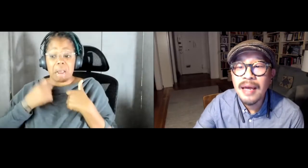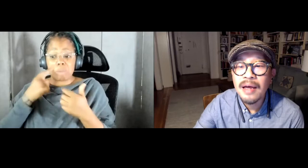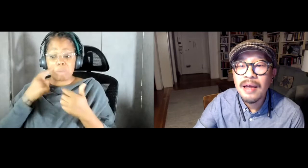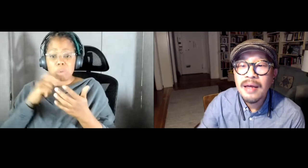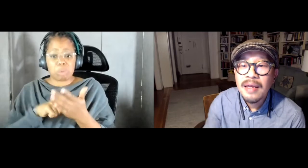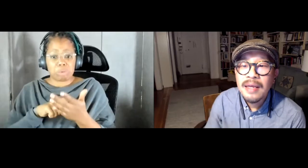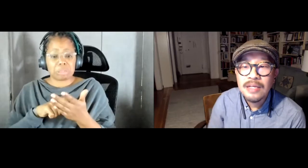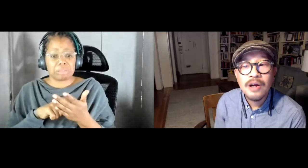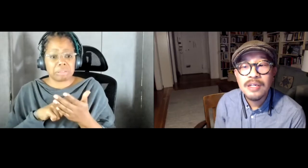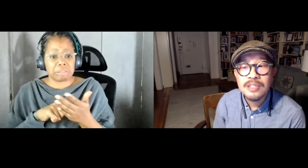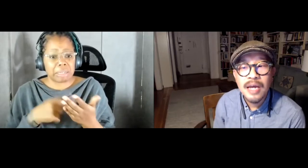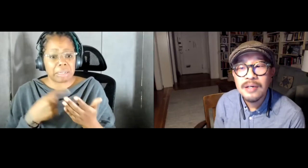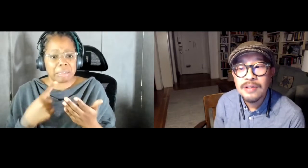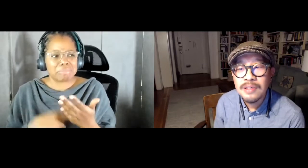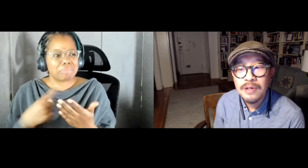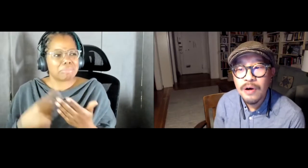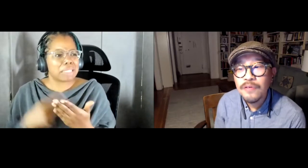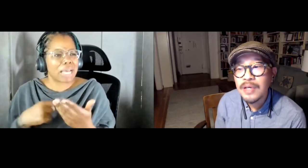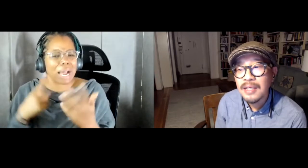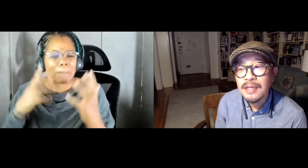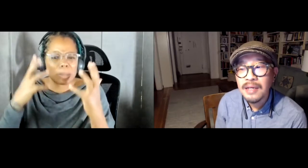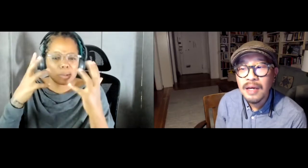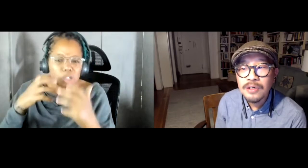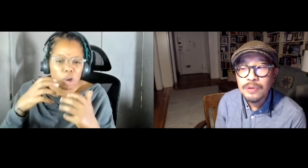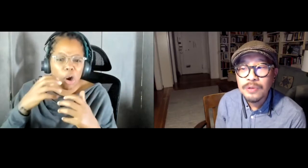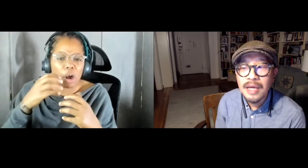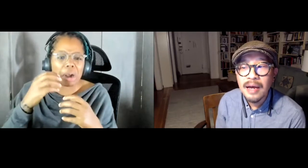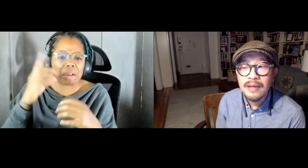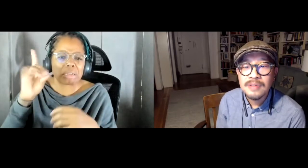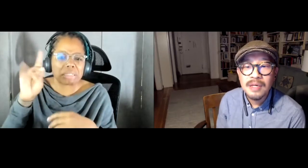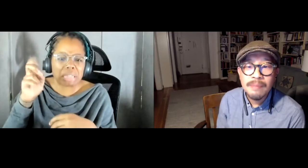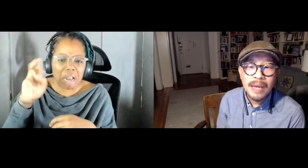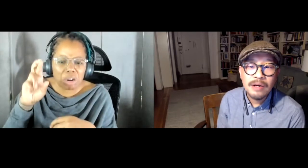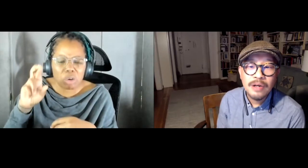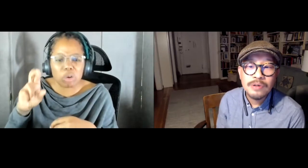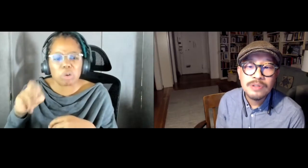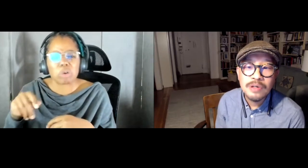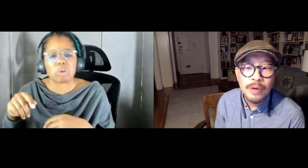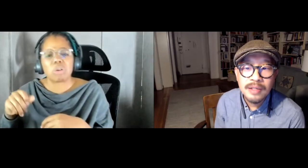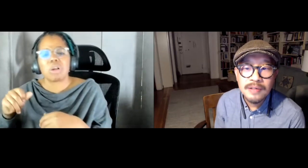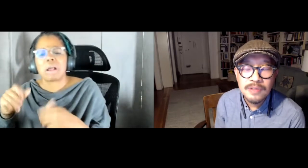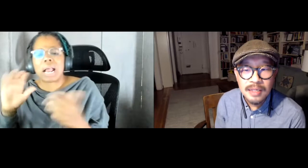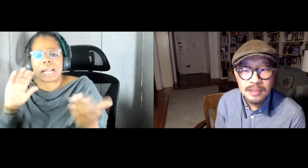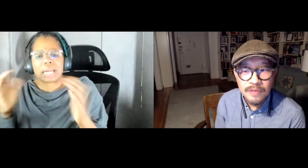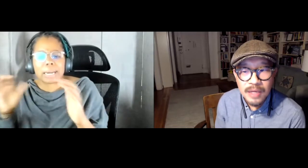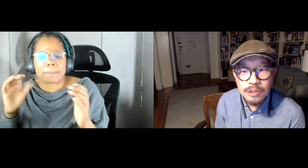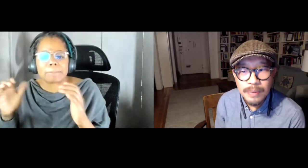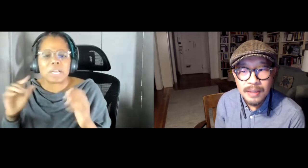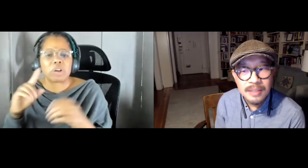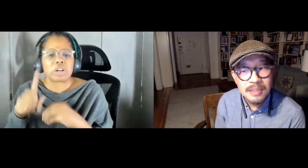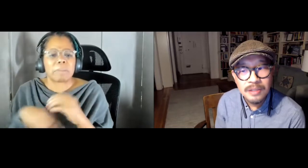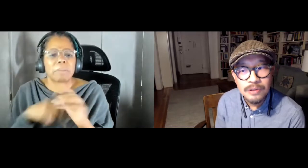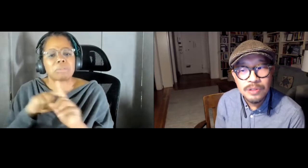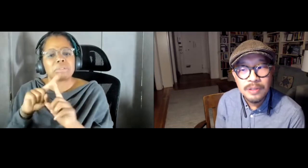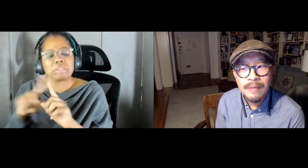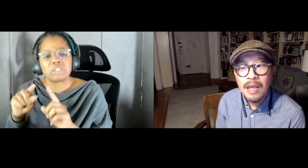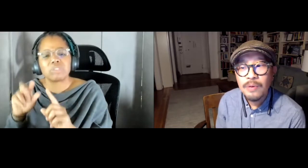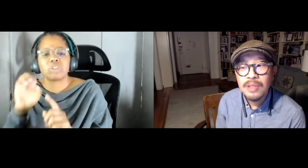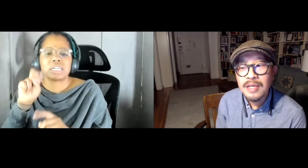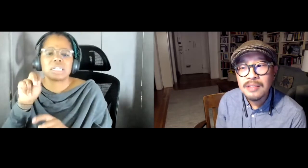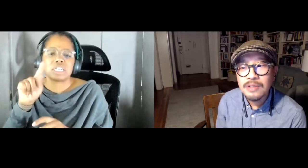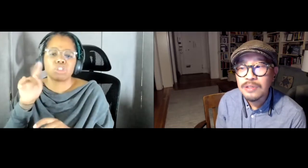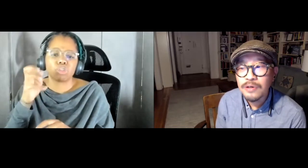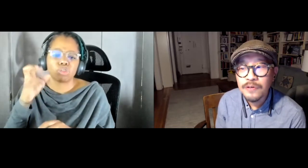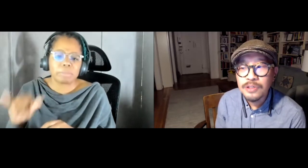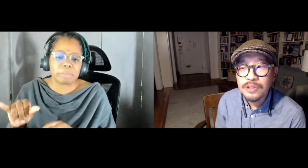times in darkish diners and overheated and undercooled dives, and compared notes on relative states of entropy and disillusion